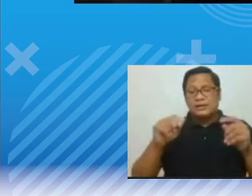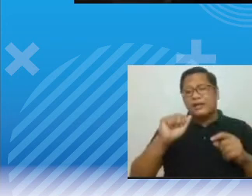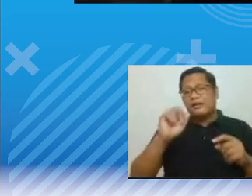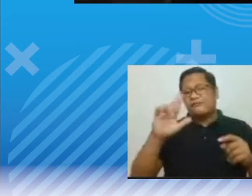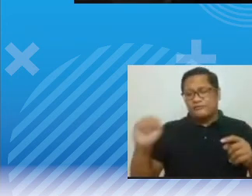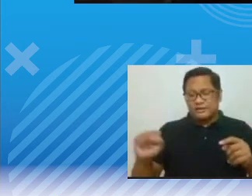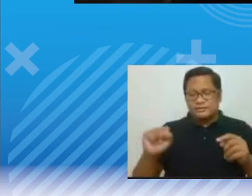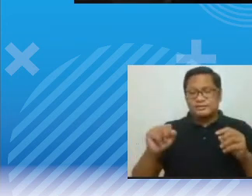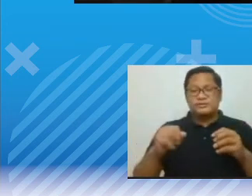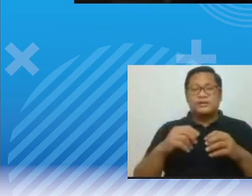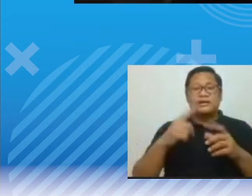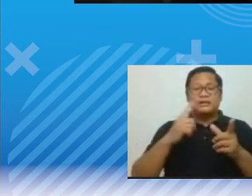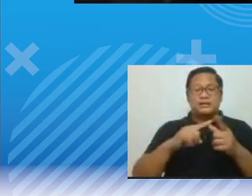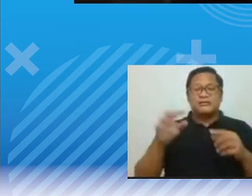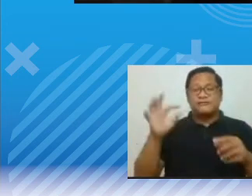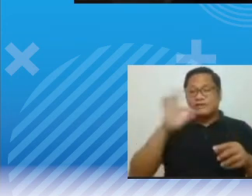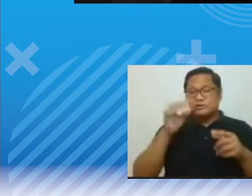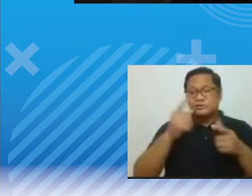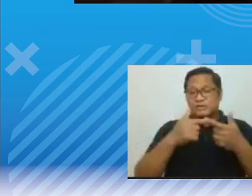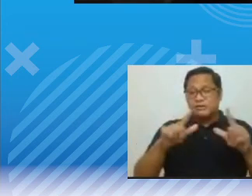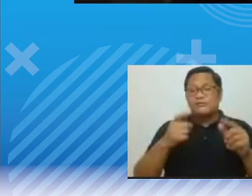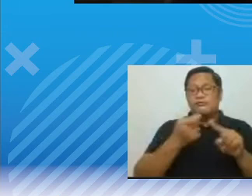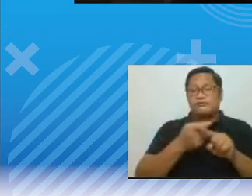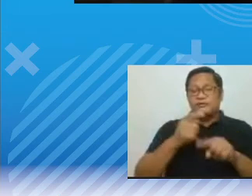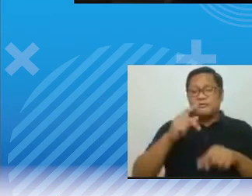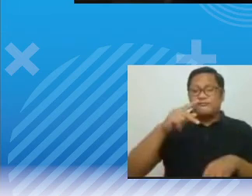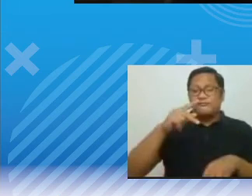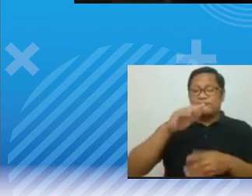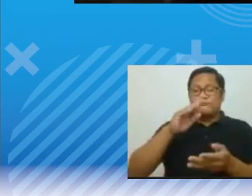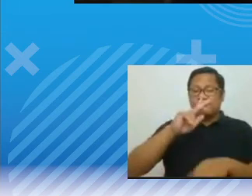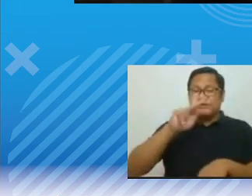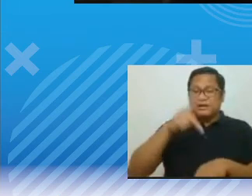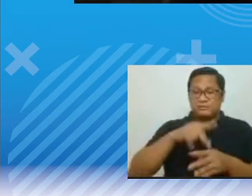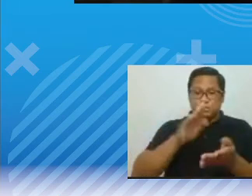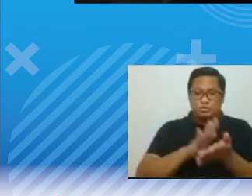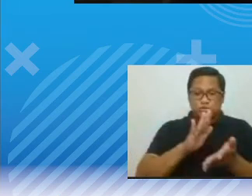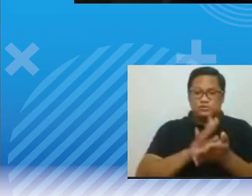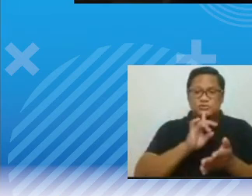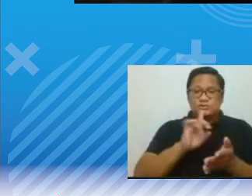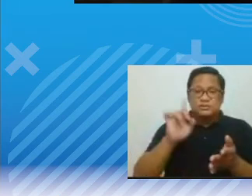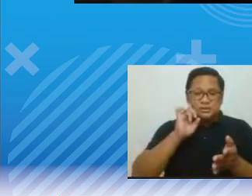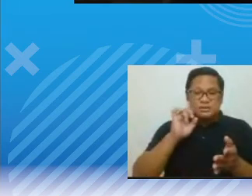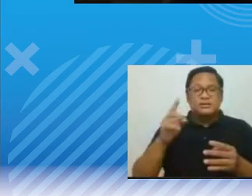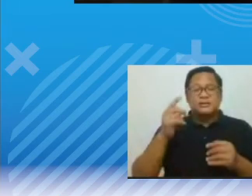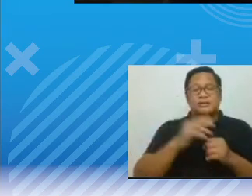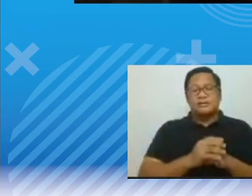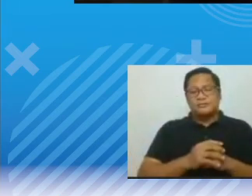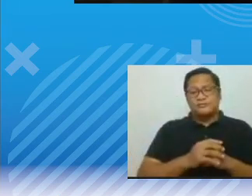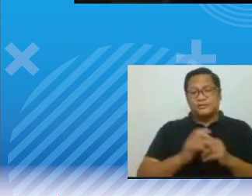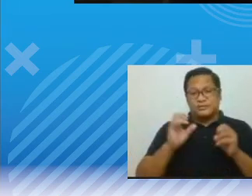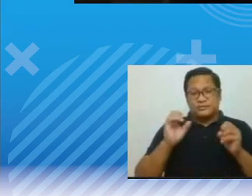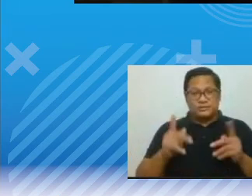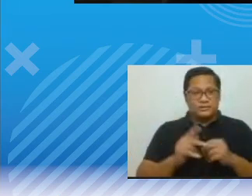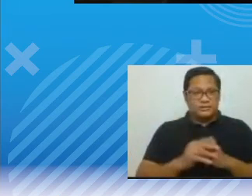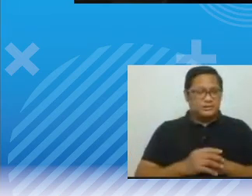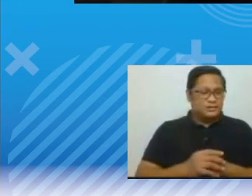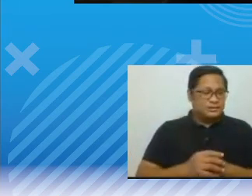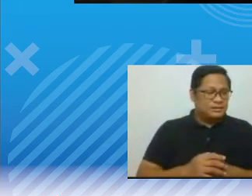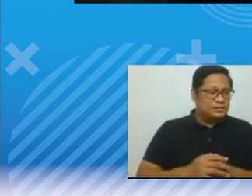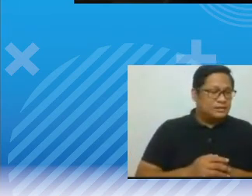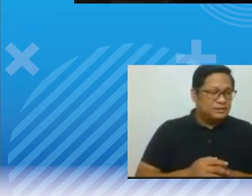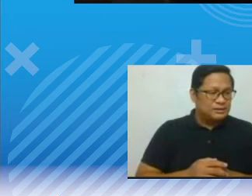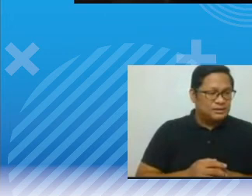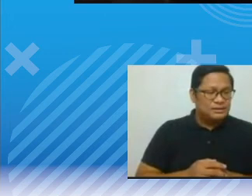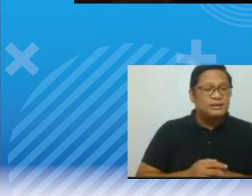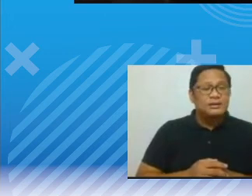natin from the Philippine School for the Deaf, si Sir Billy, si Sir Jay at si Miss Ellen Grace. So, now